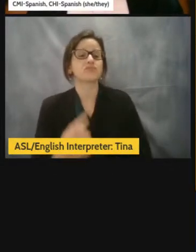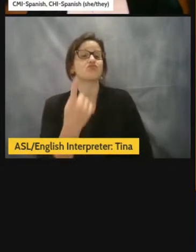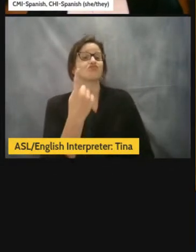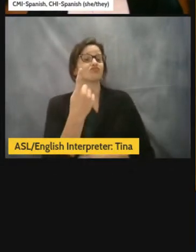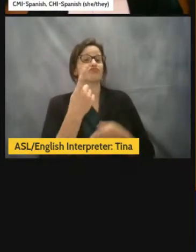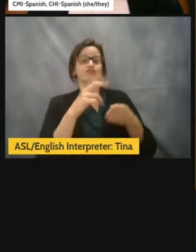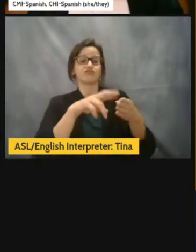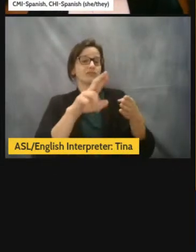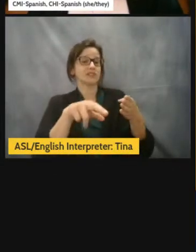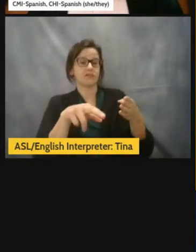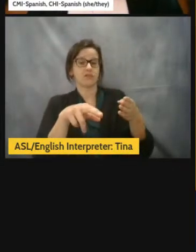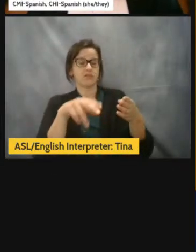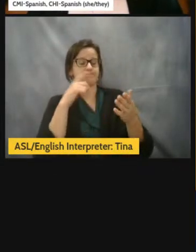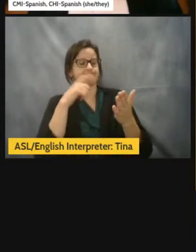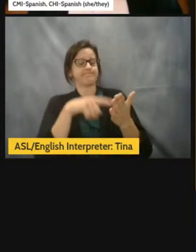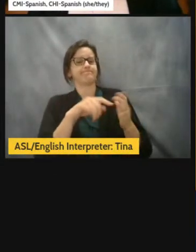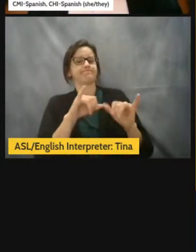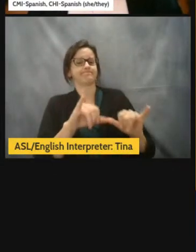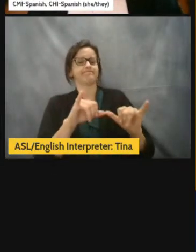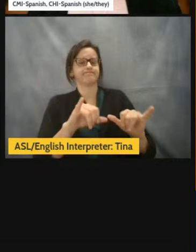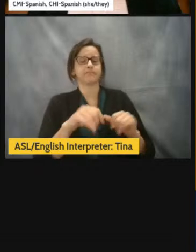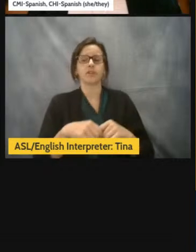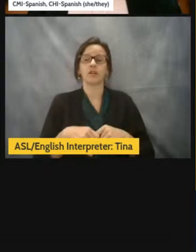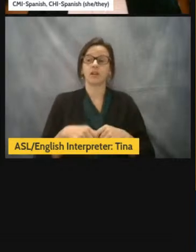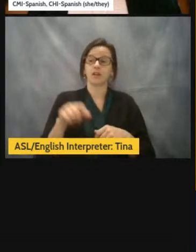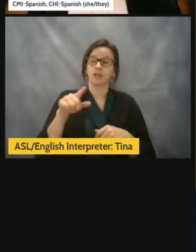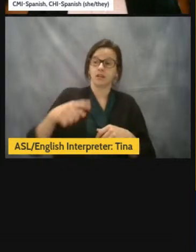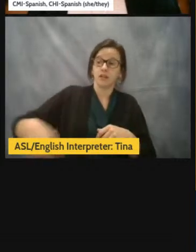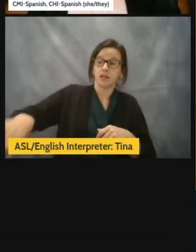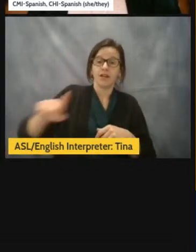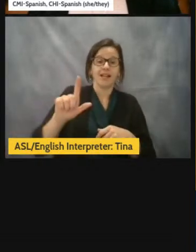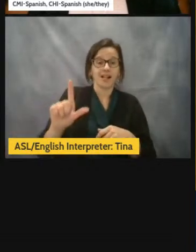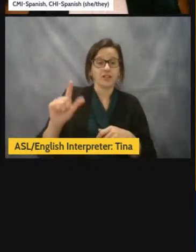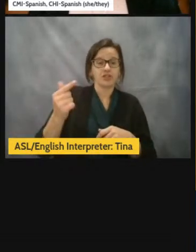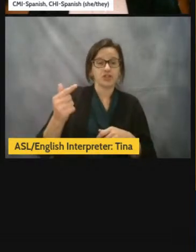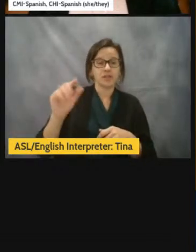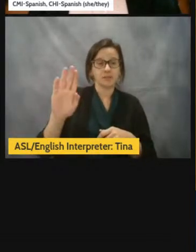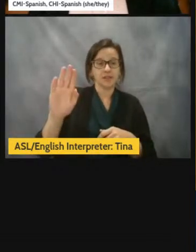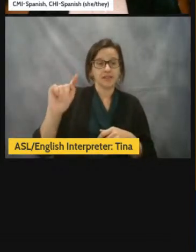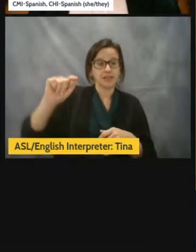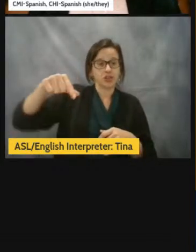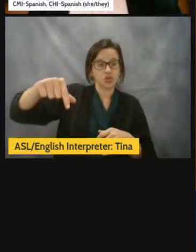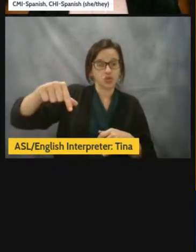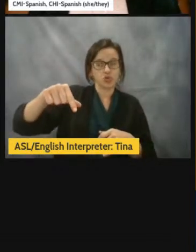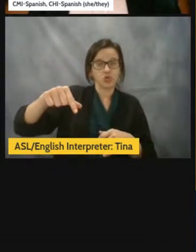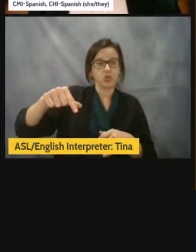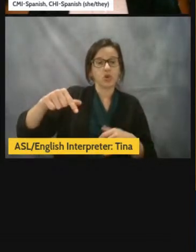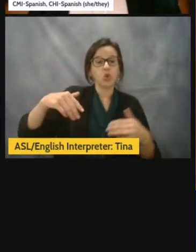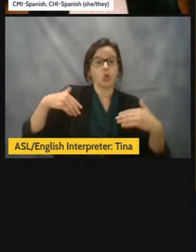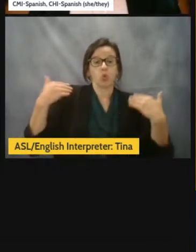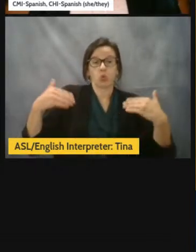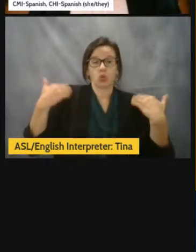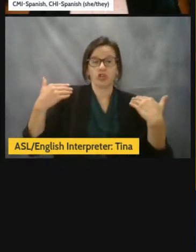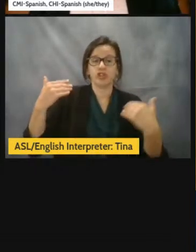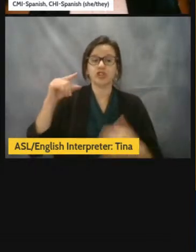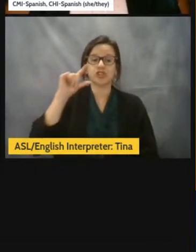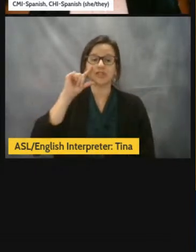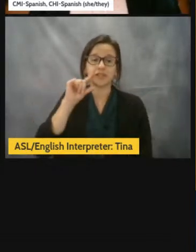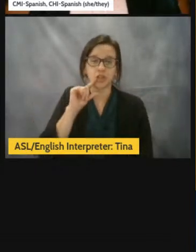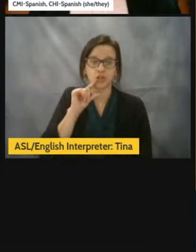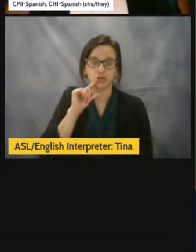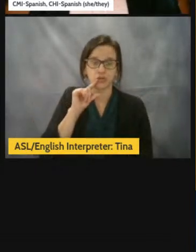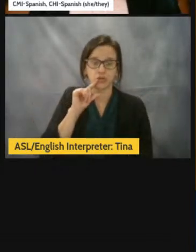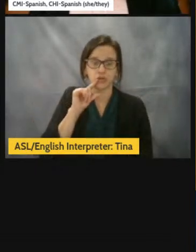when it comes to affirming LGBTQ youth's gender by using pronouns that align